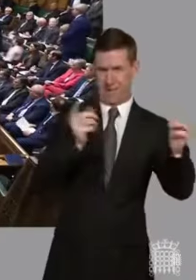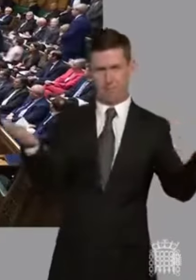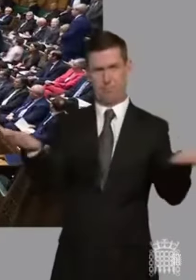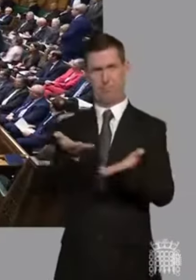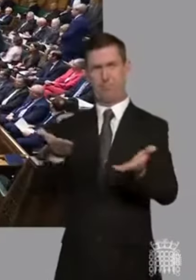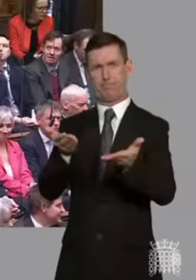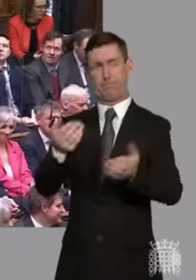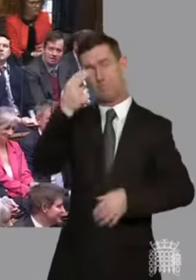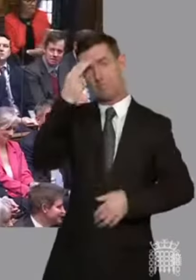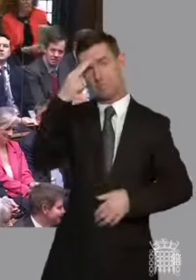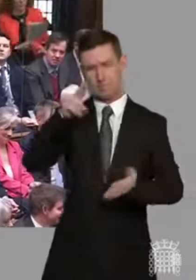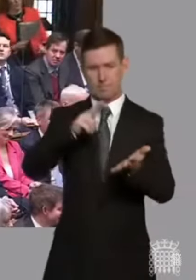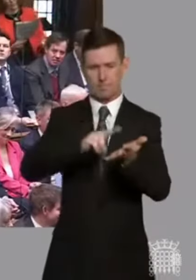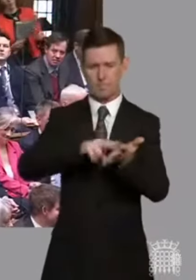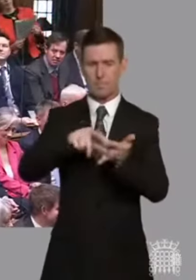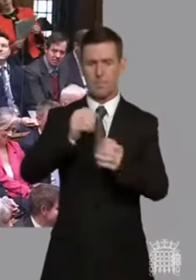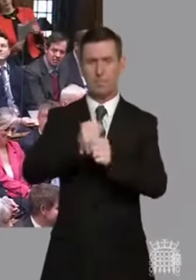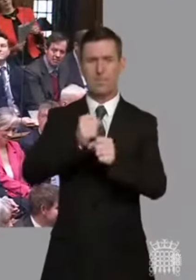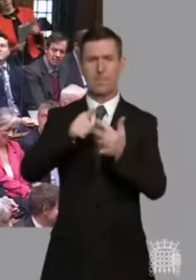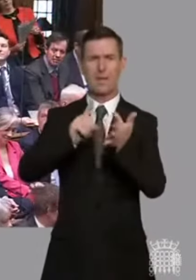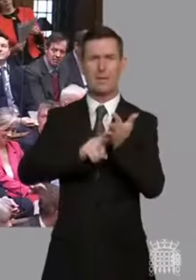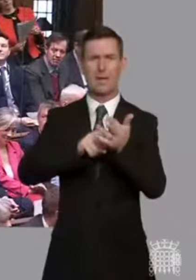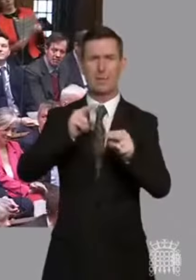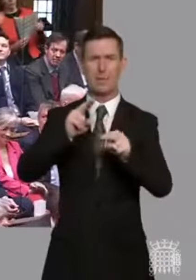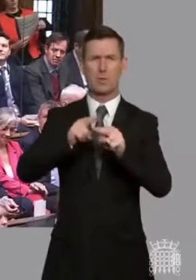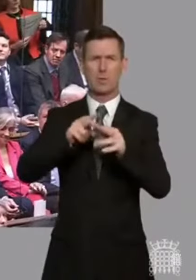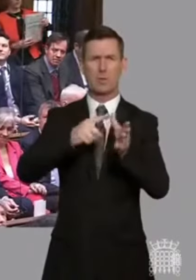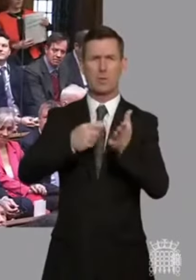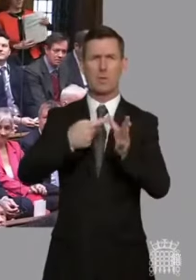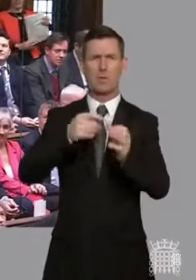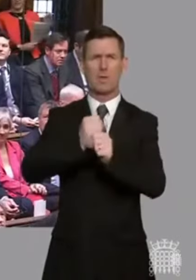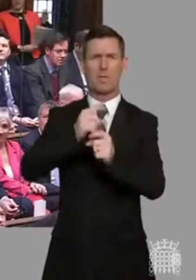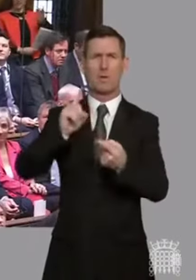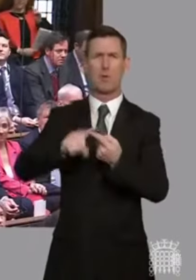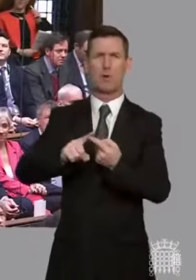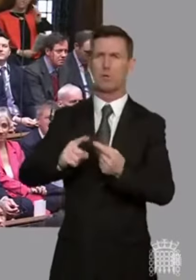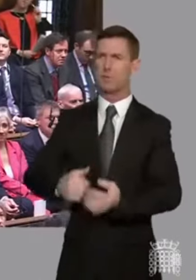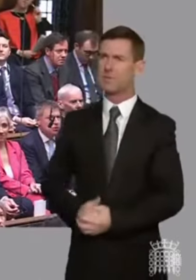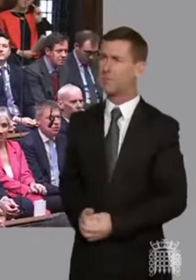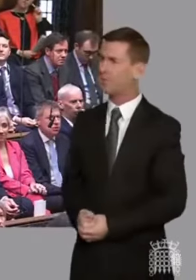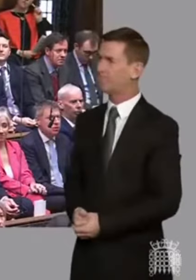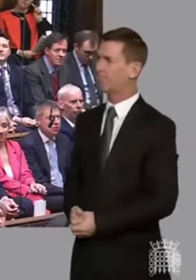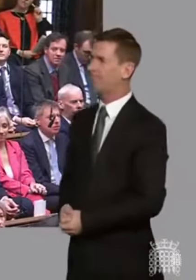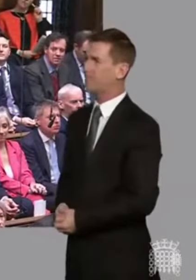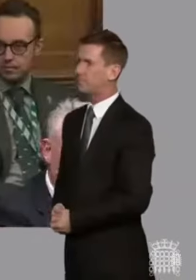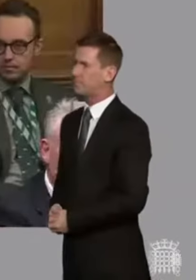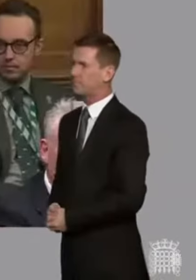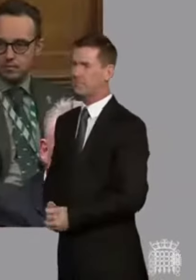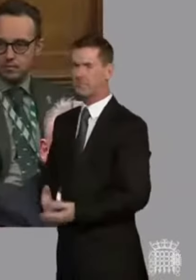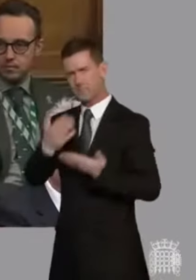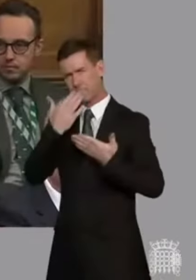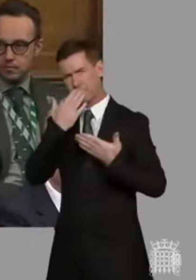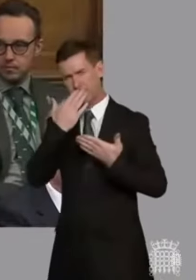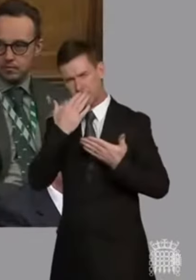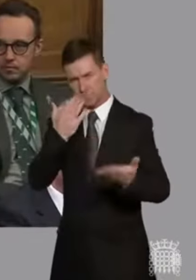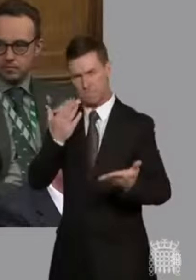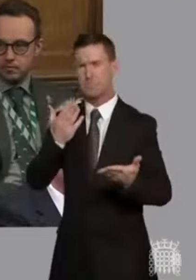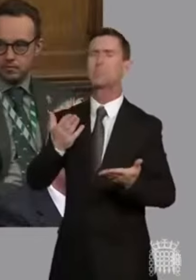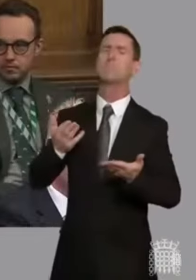Thank you, Mr. Speaker. If I can assure the honourable member for Rugby that Reform want healthcare to be free at the point of